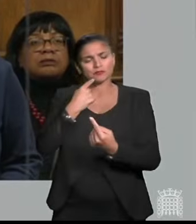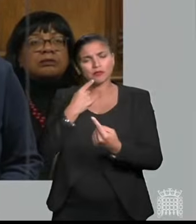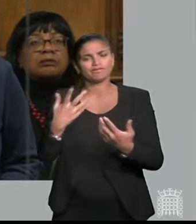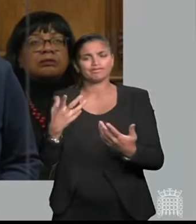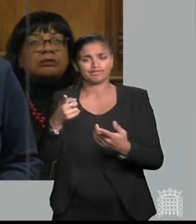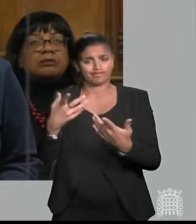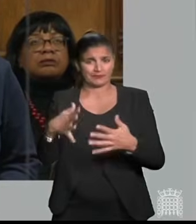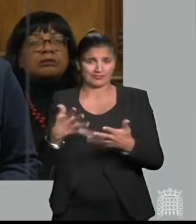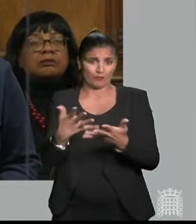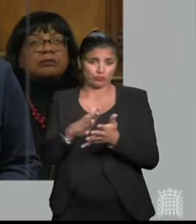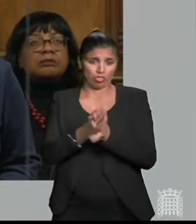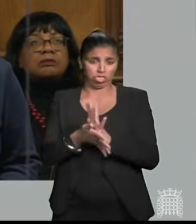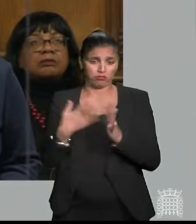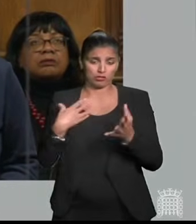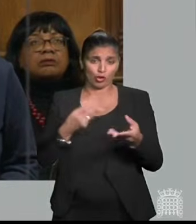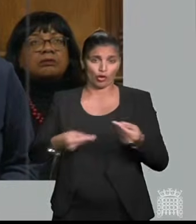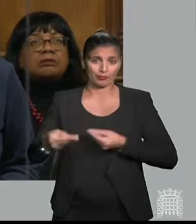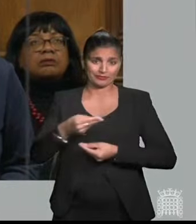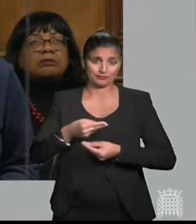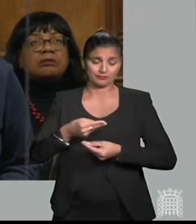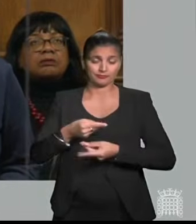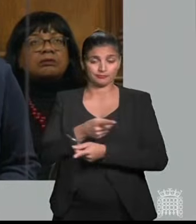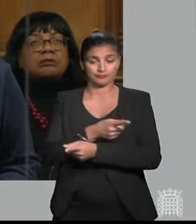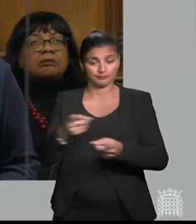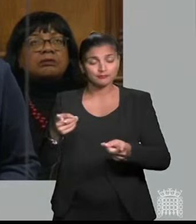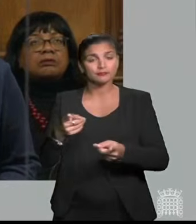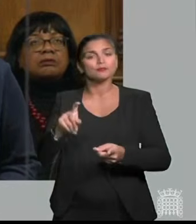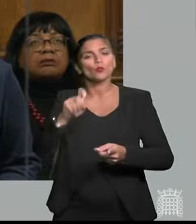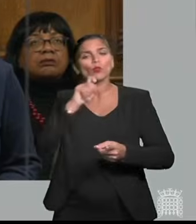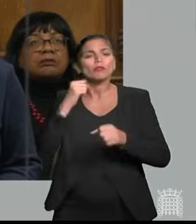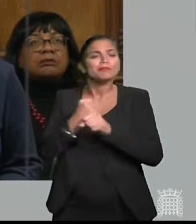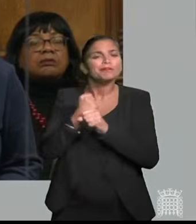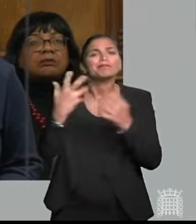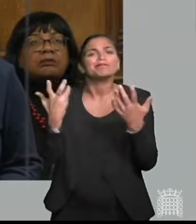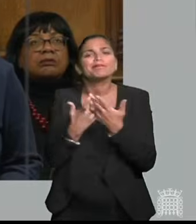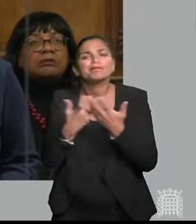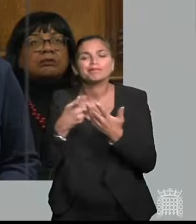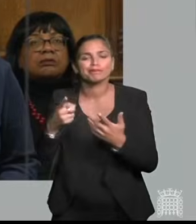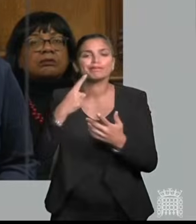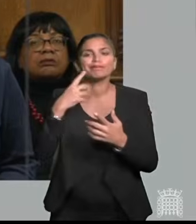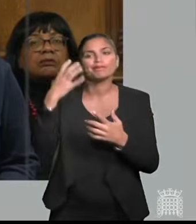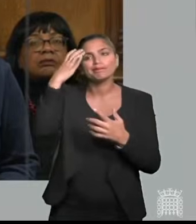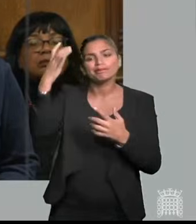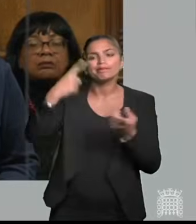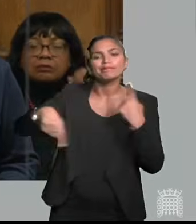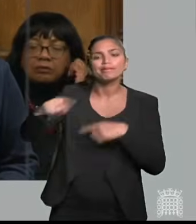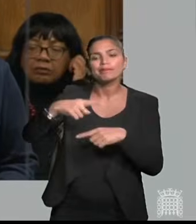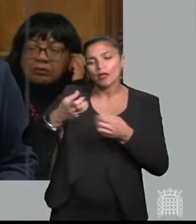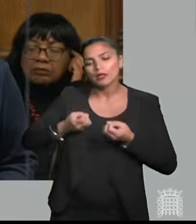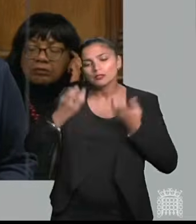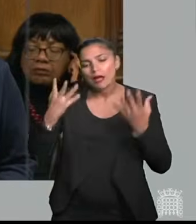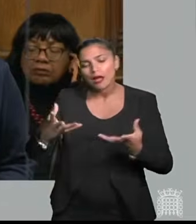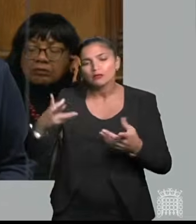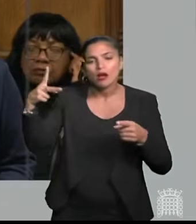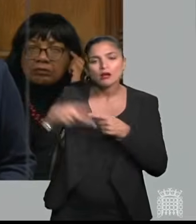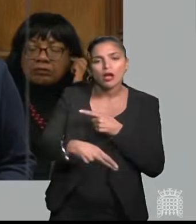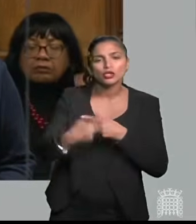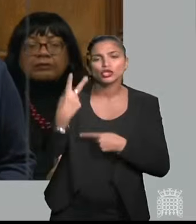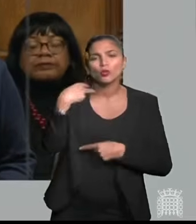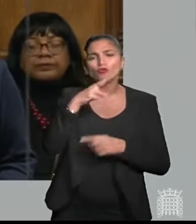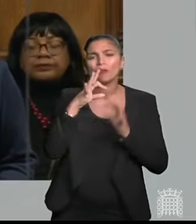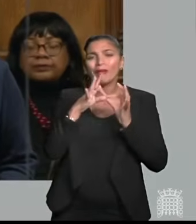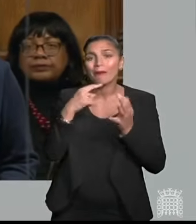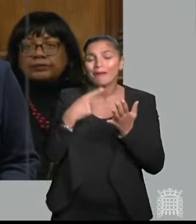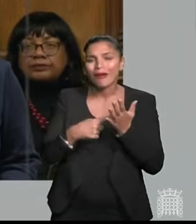have caused is to cut state spending by £200 billion and to freeze NHS